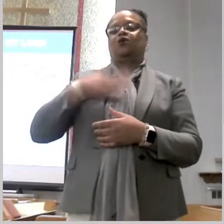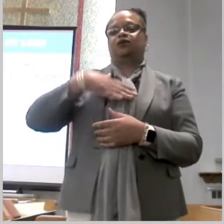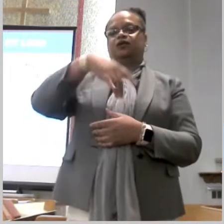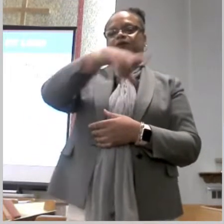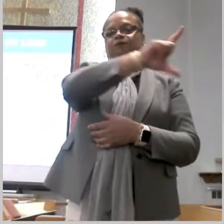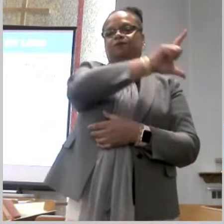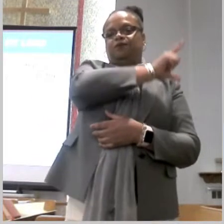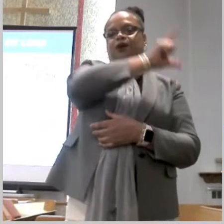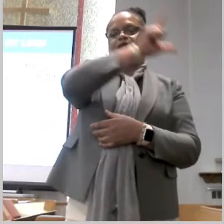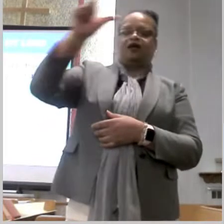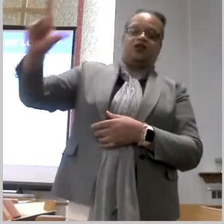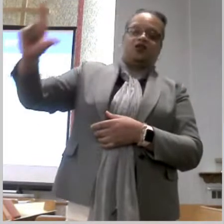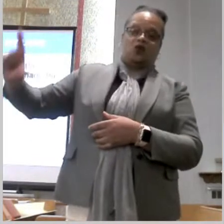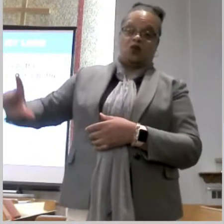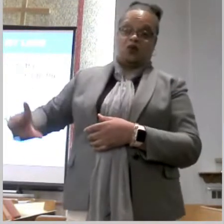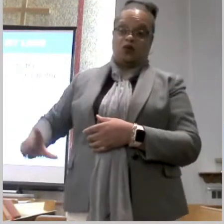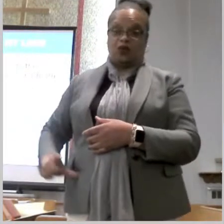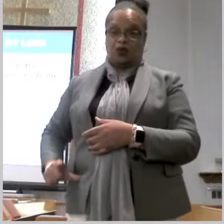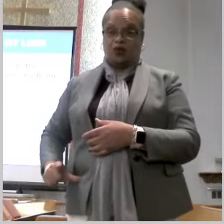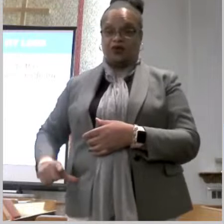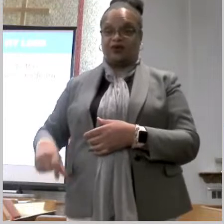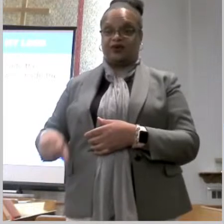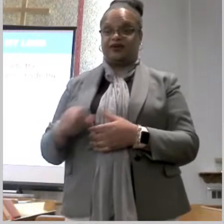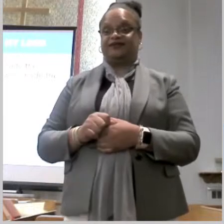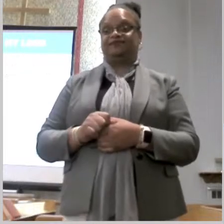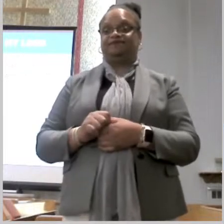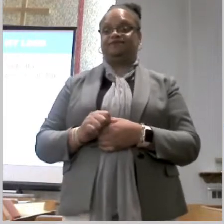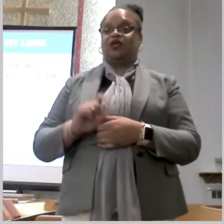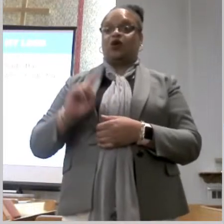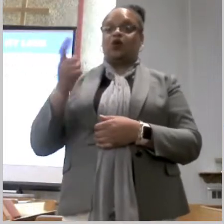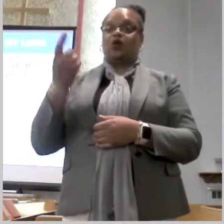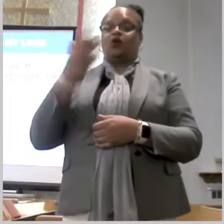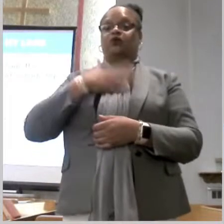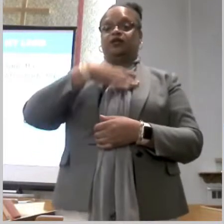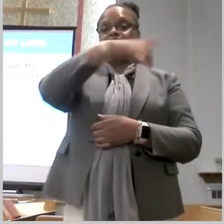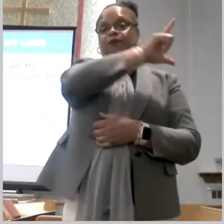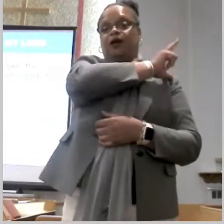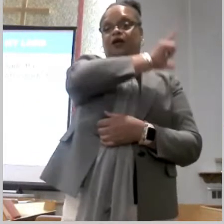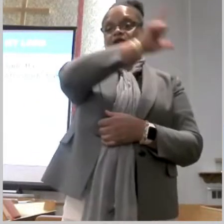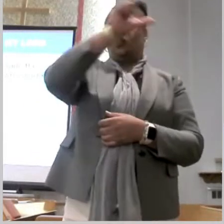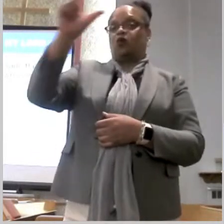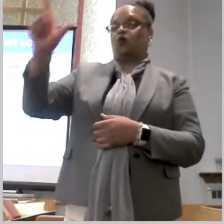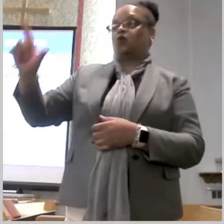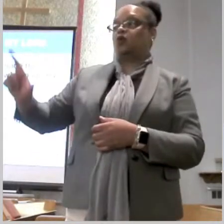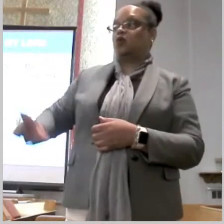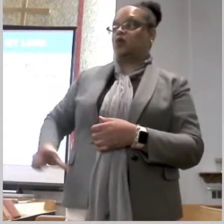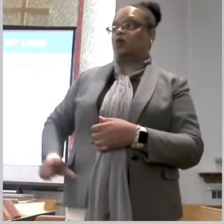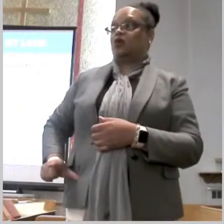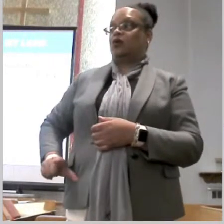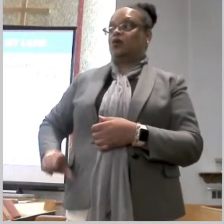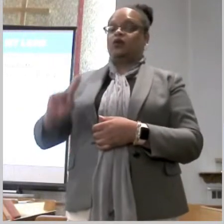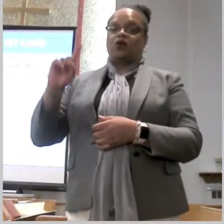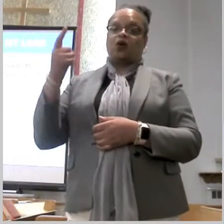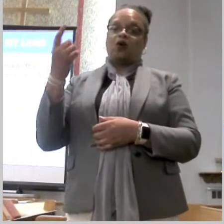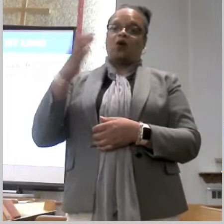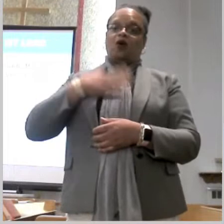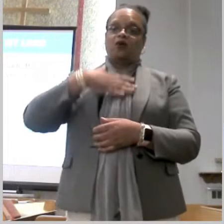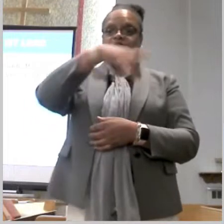Kings. Nobody but my Lord. Nobody but my